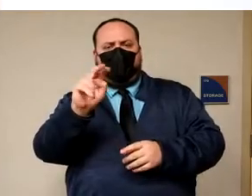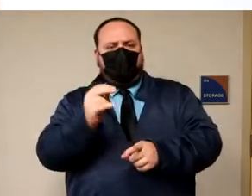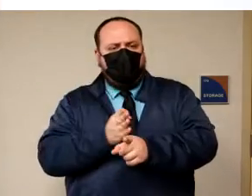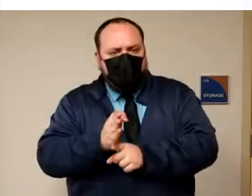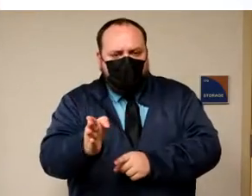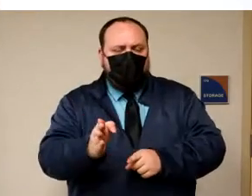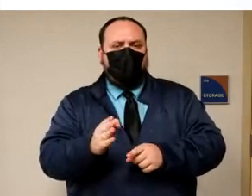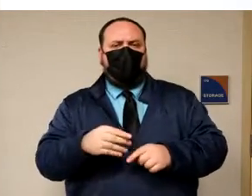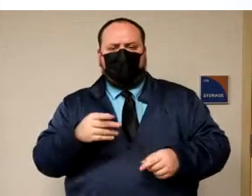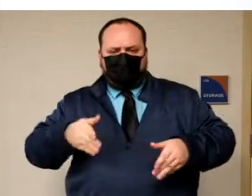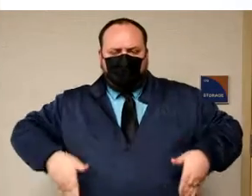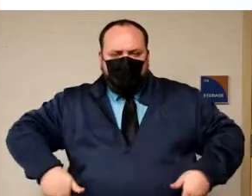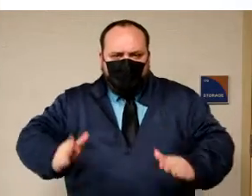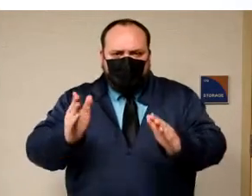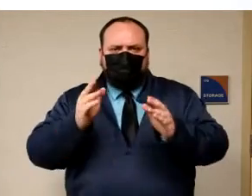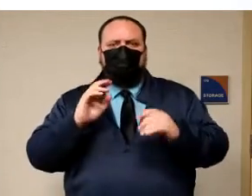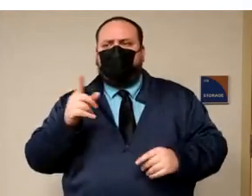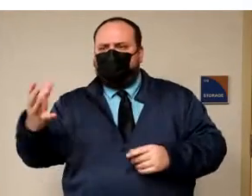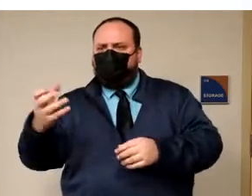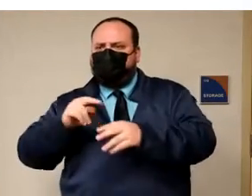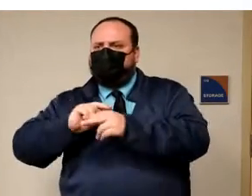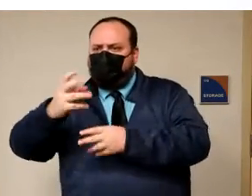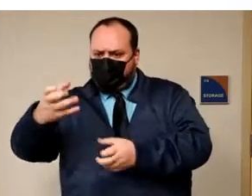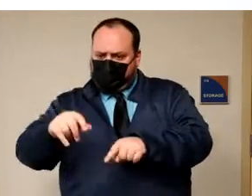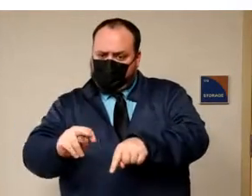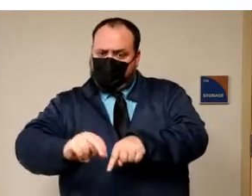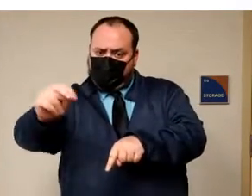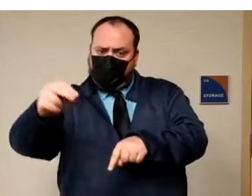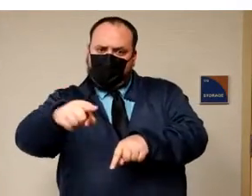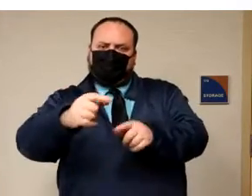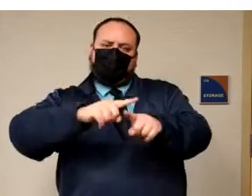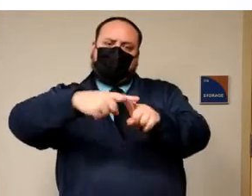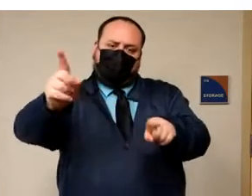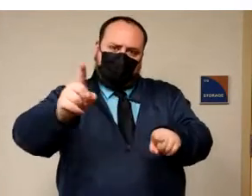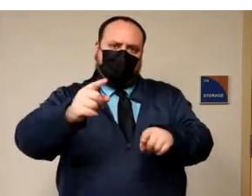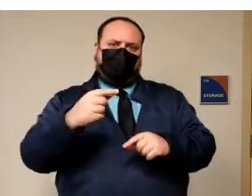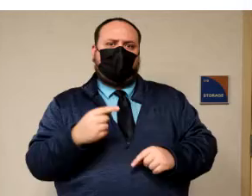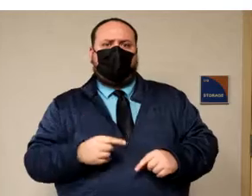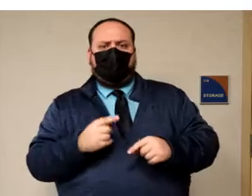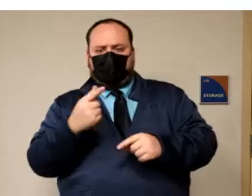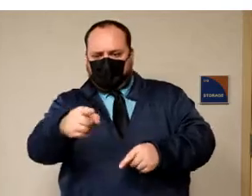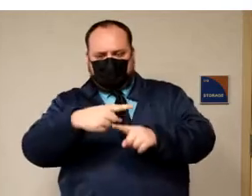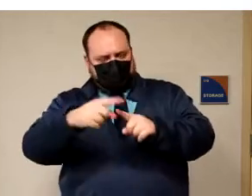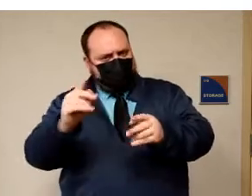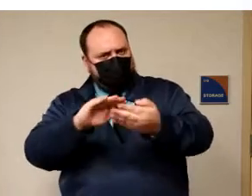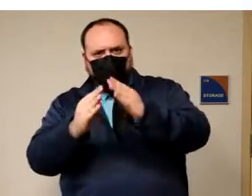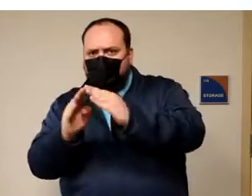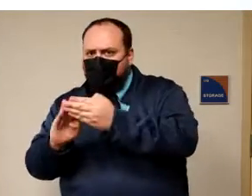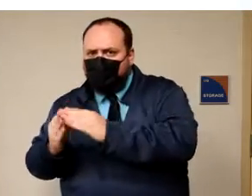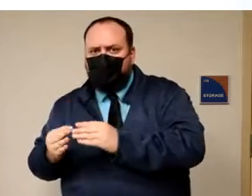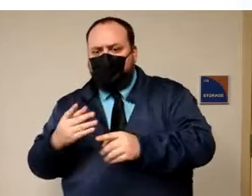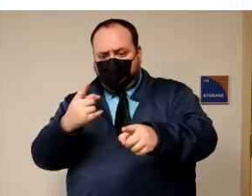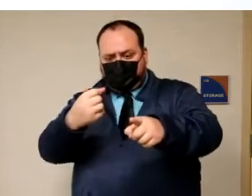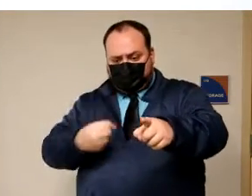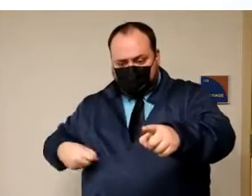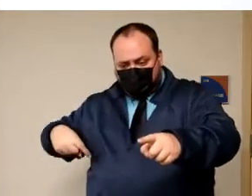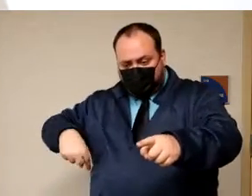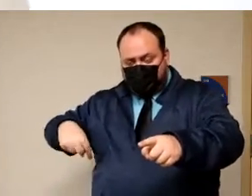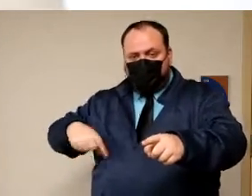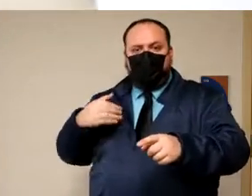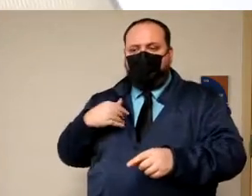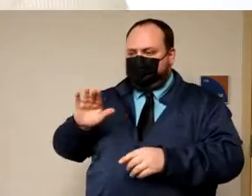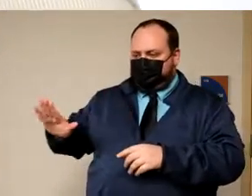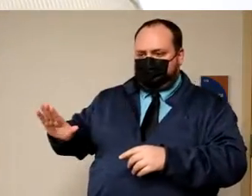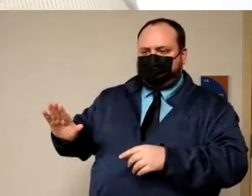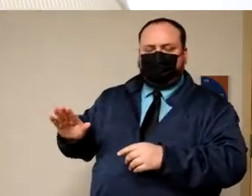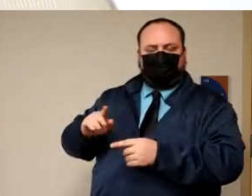big dividing part in their community. They think people north of a street have sort of one identity of community, and people south of a main street have